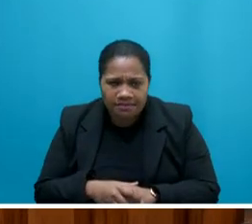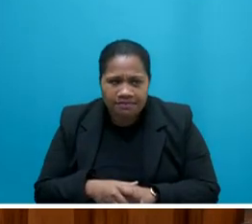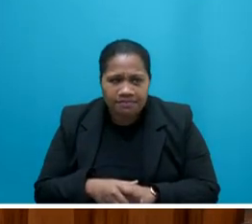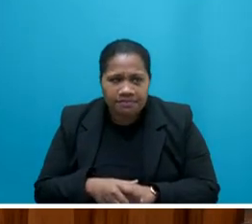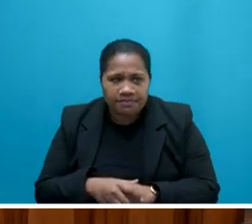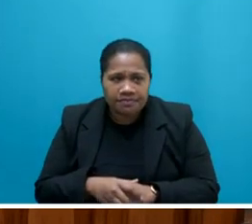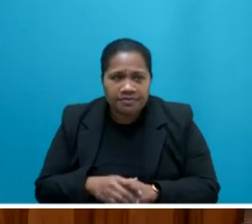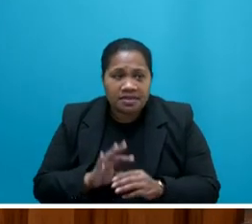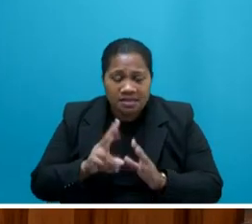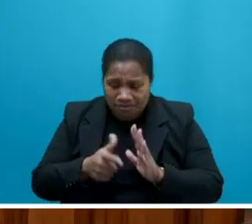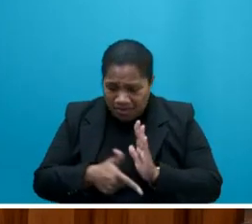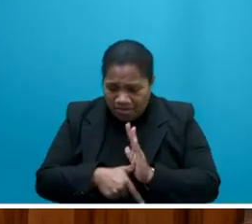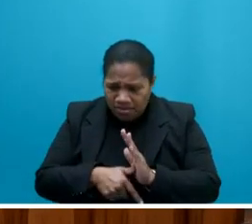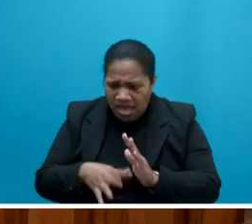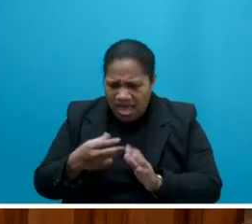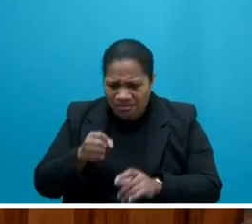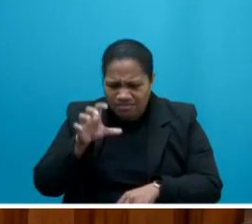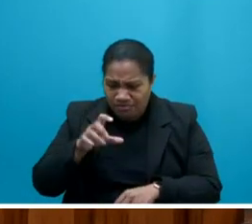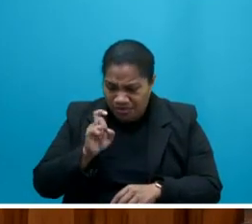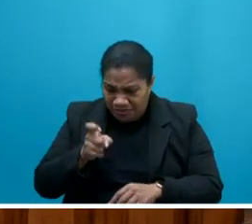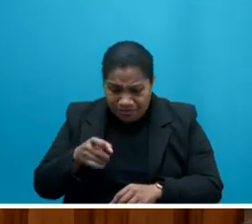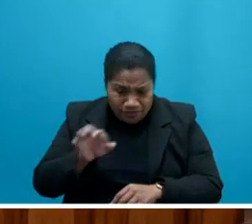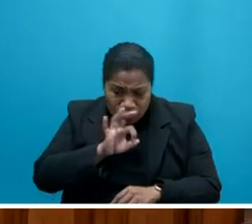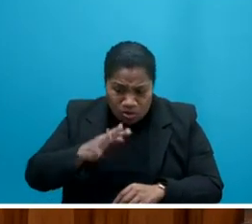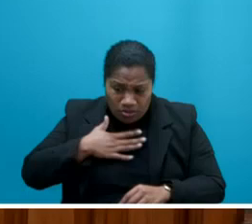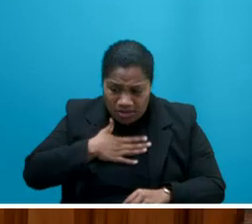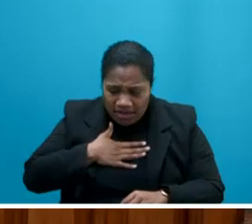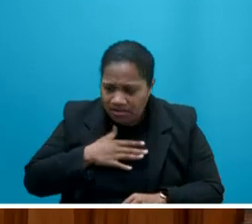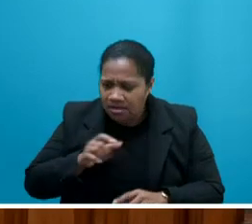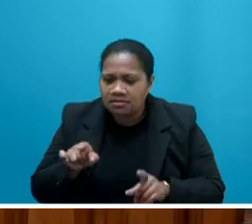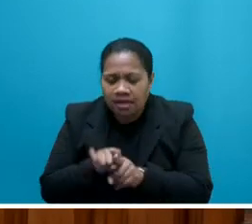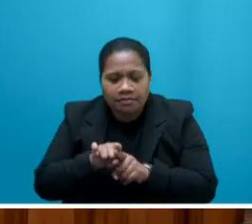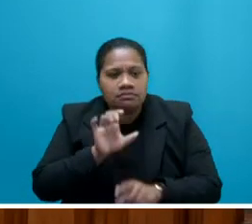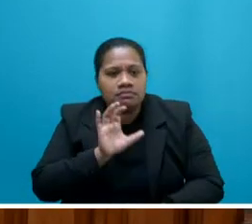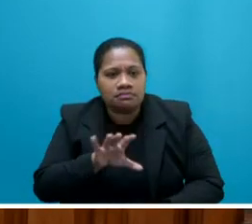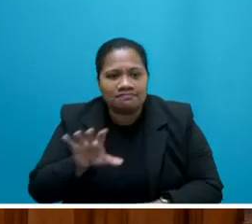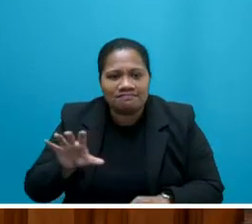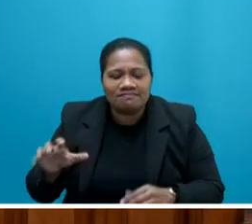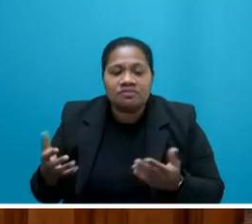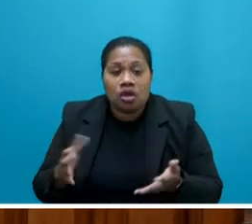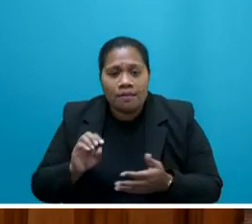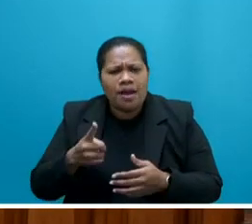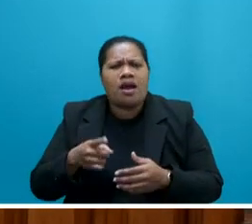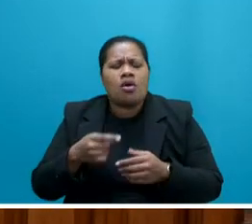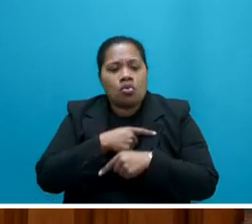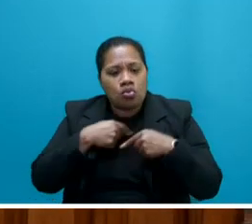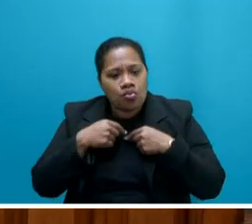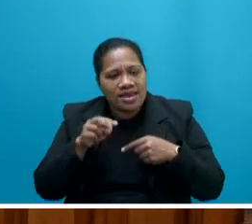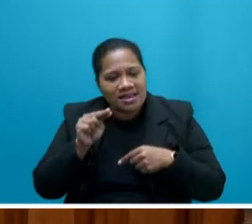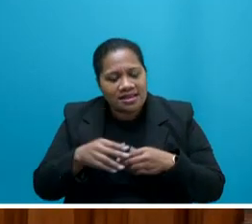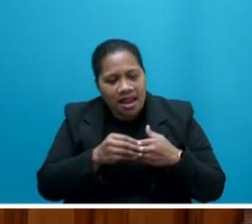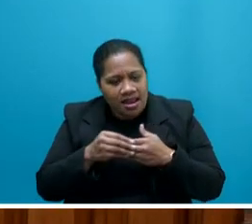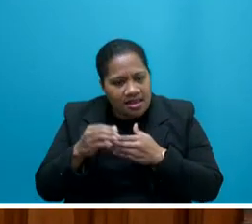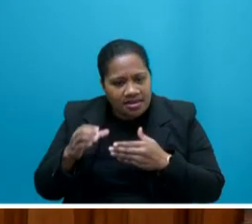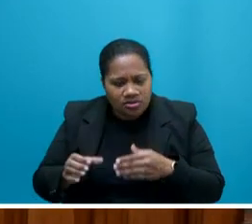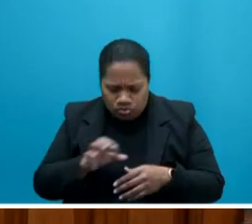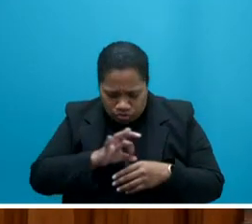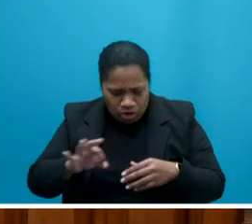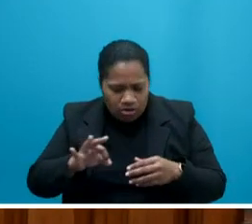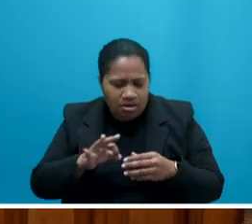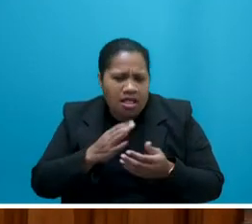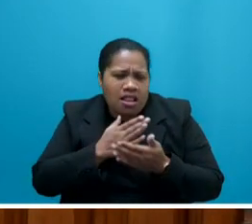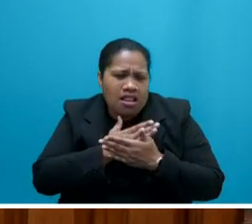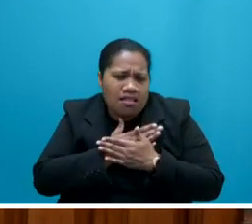like the tune. And lastly, by Martin Luther King Jr., we need leaders not in love with money, but in love